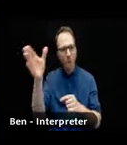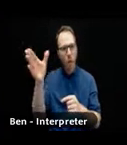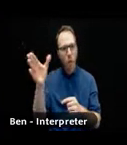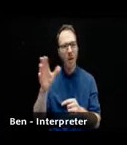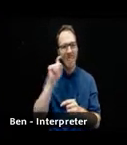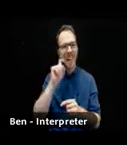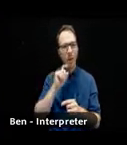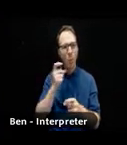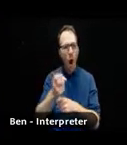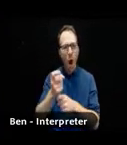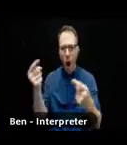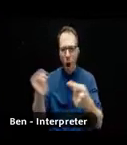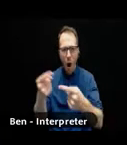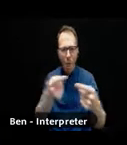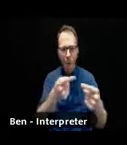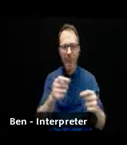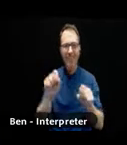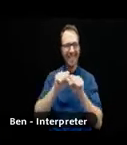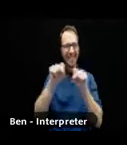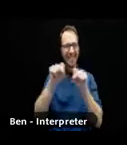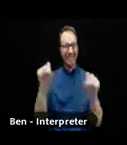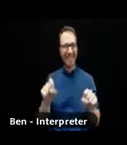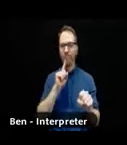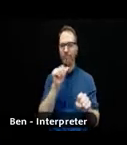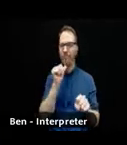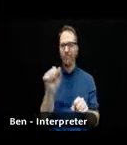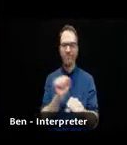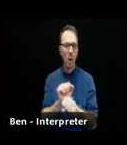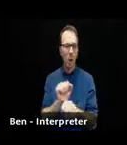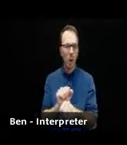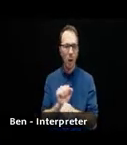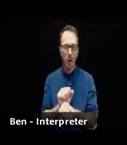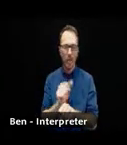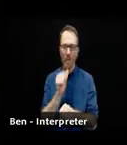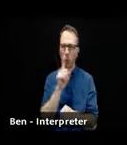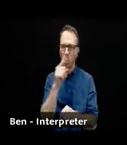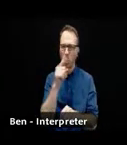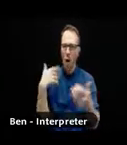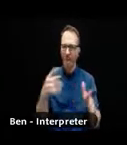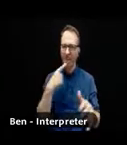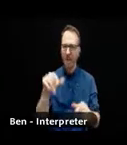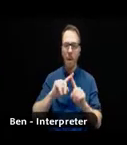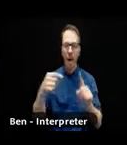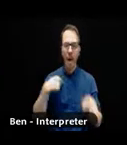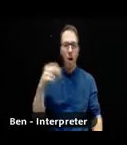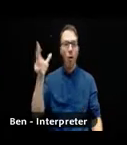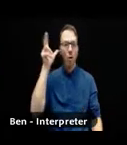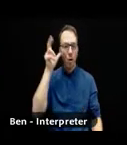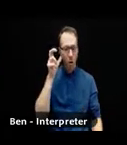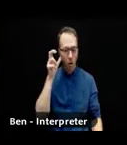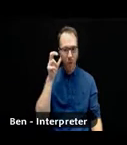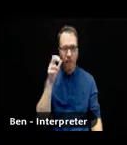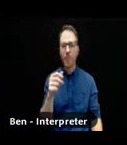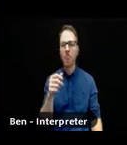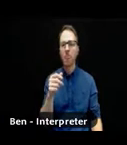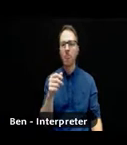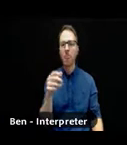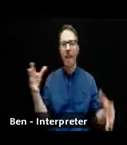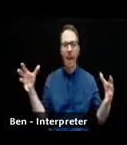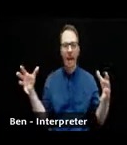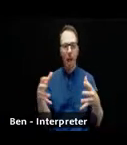So the system really isn't working. I'm not sure if I already said this, but I had heard in a gathering that we'd